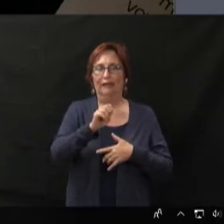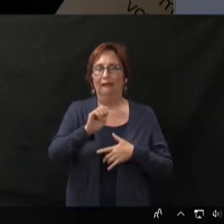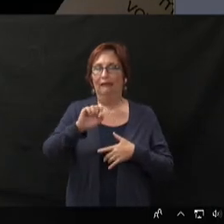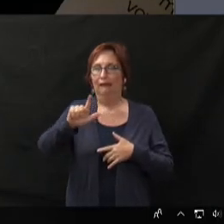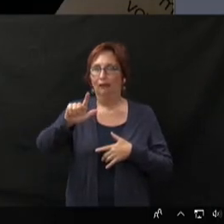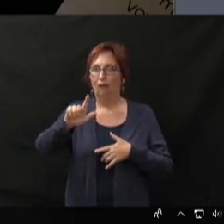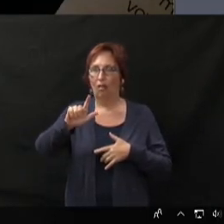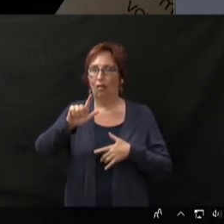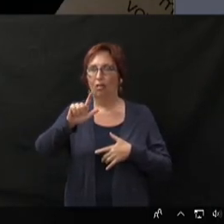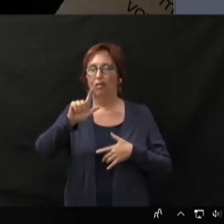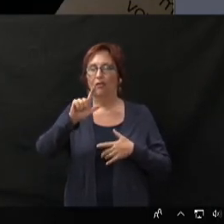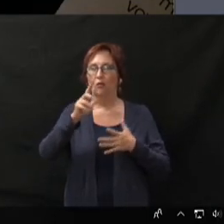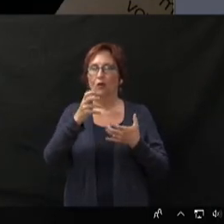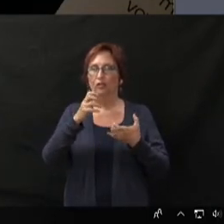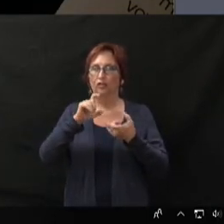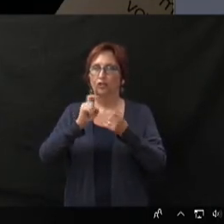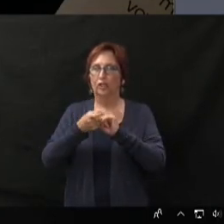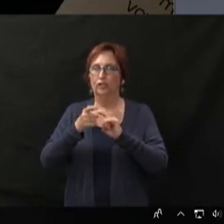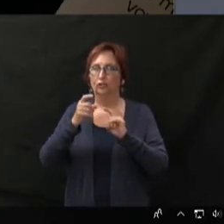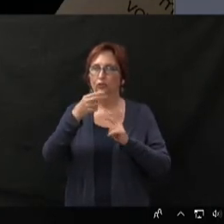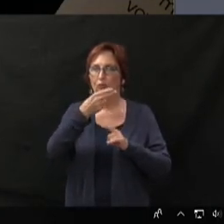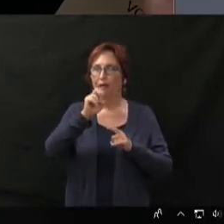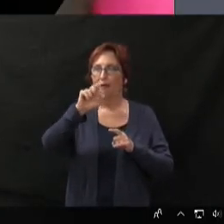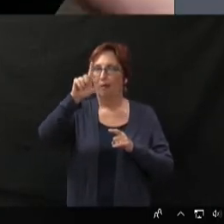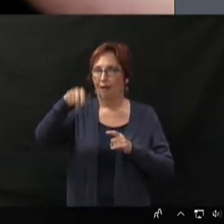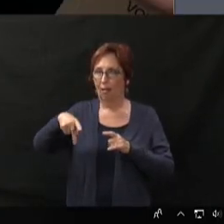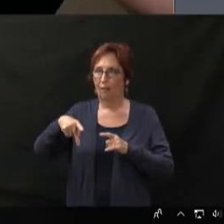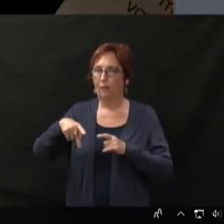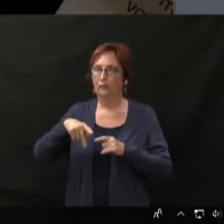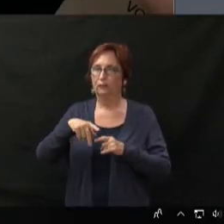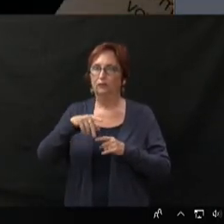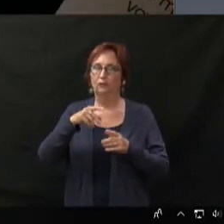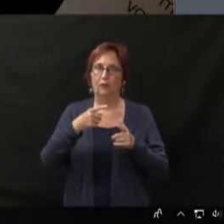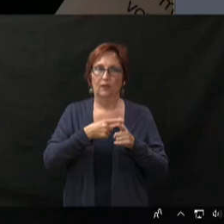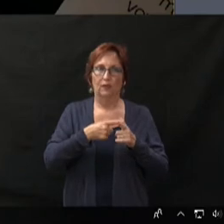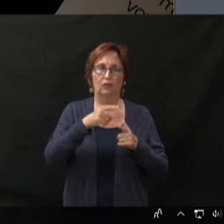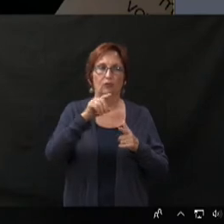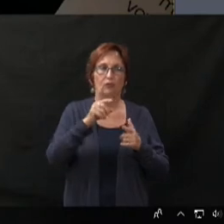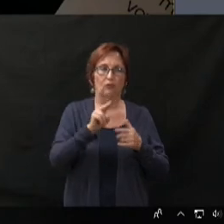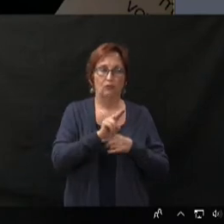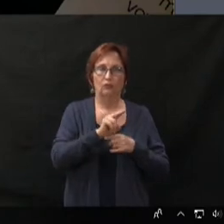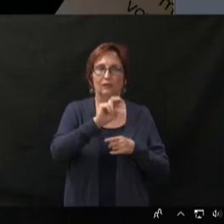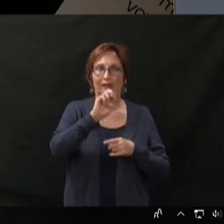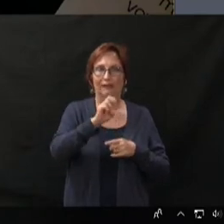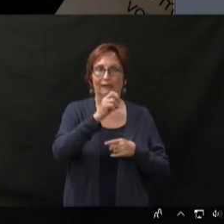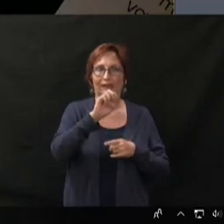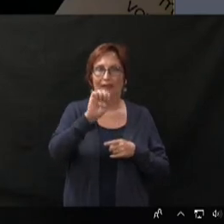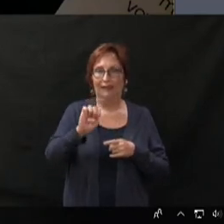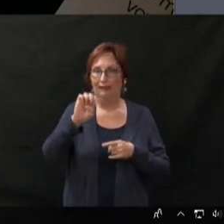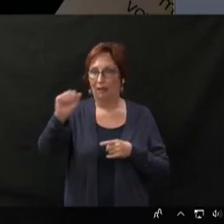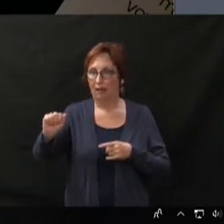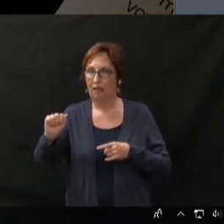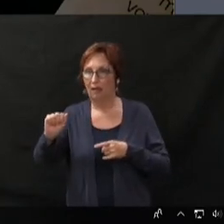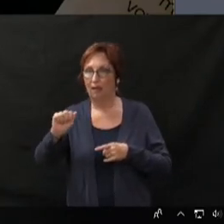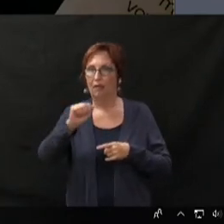health when you put a suffix to it, and so you use EA because you can make it E and A.